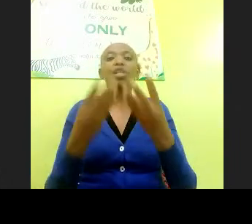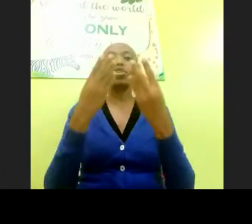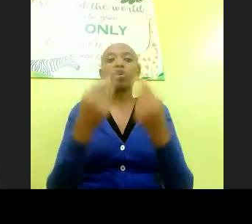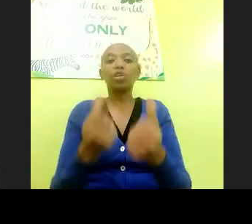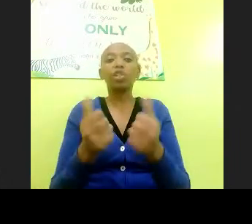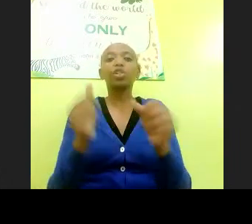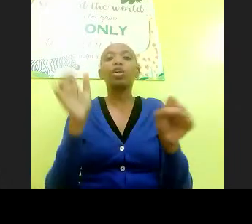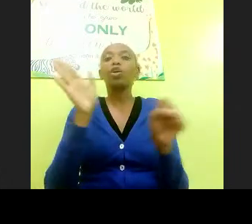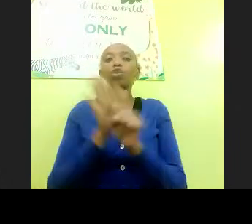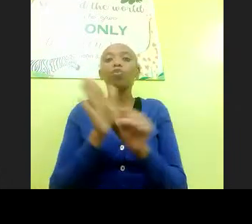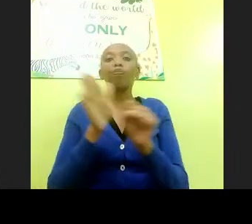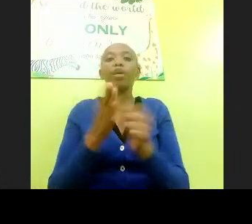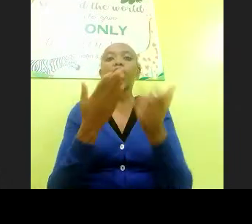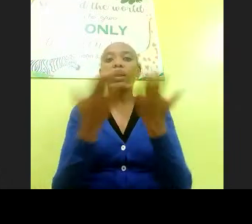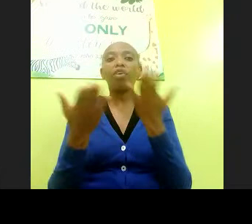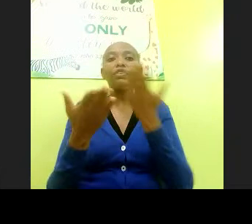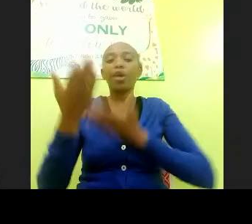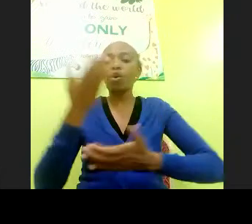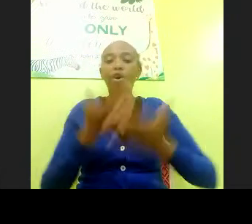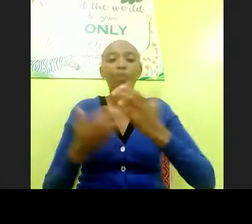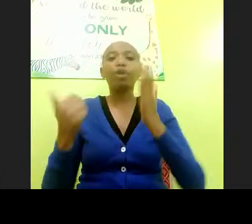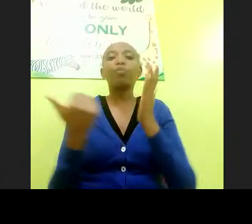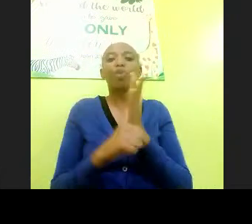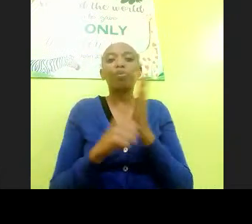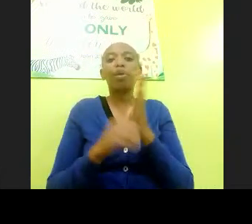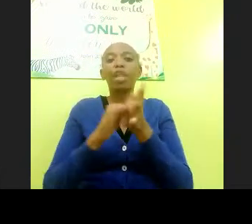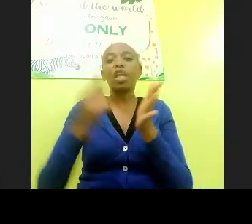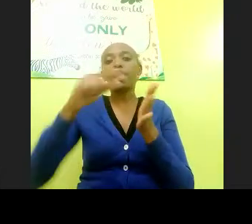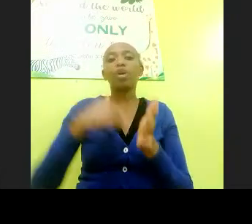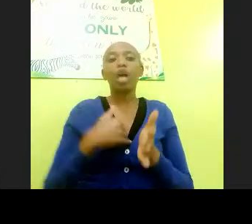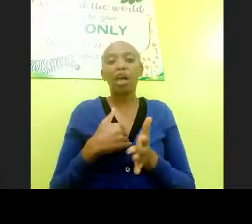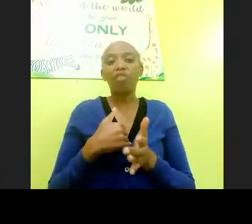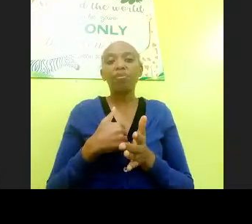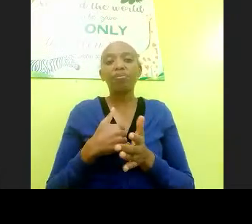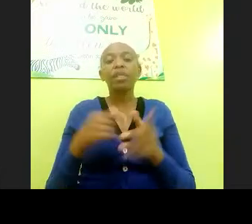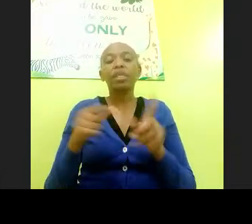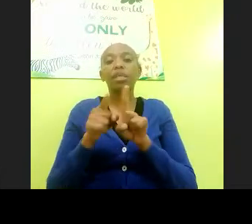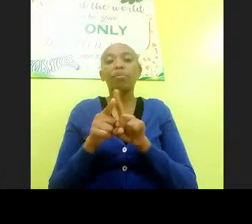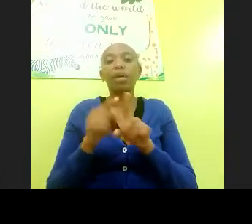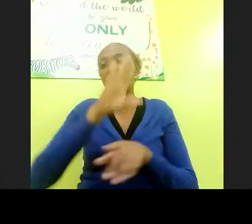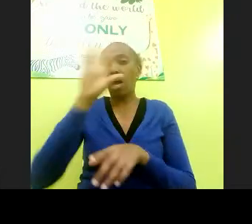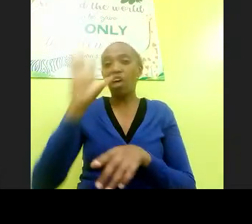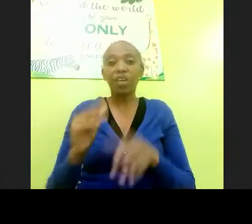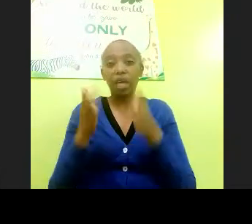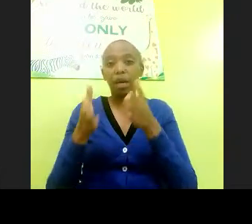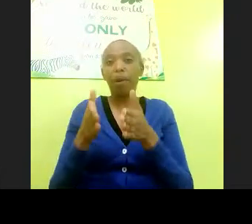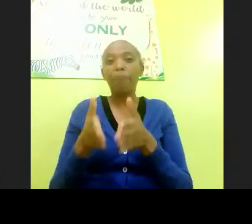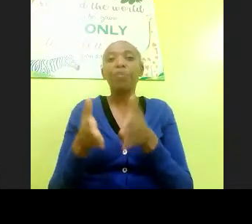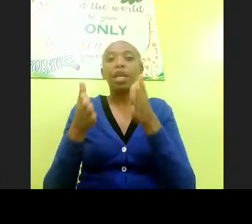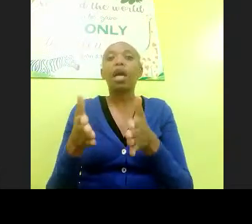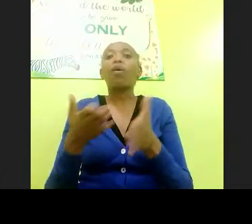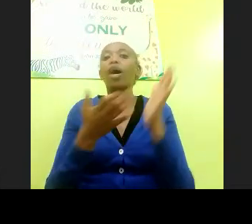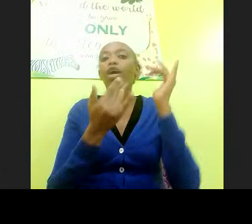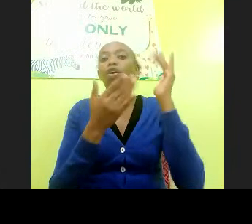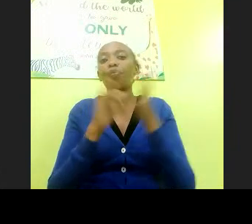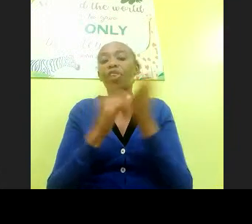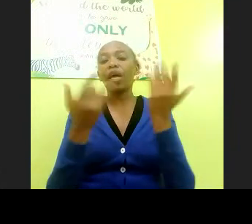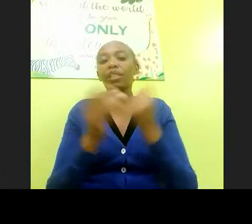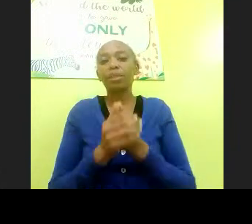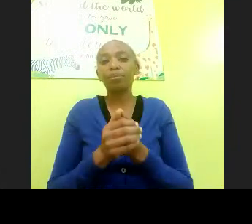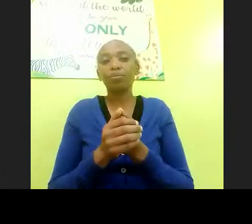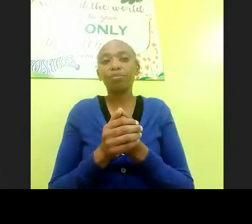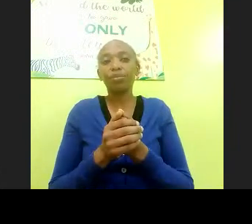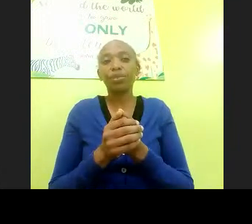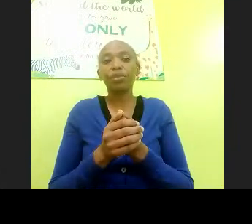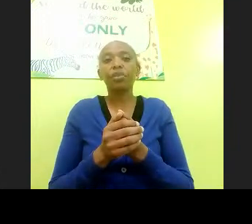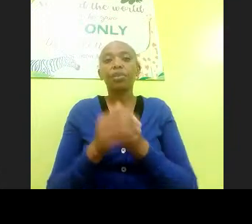of the economic problems that we are facing as a continent. So I do hope that we will